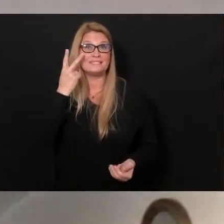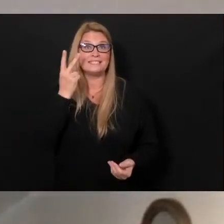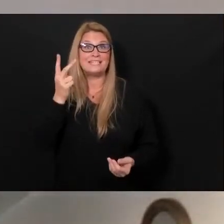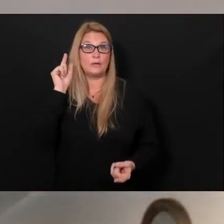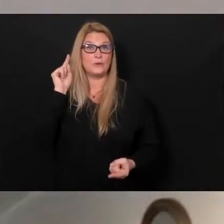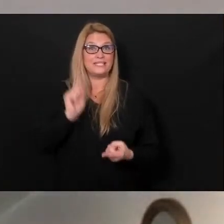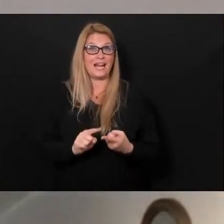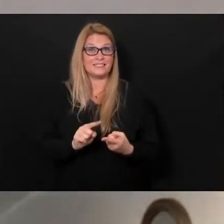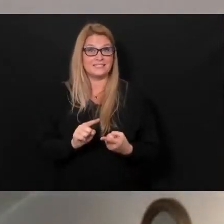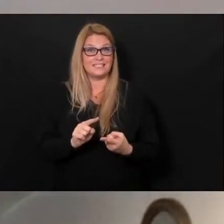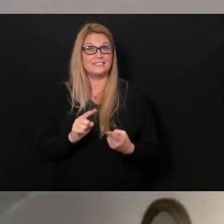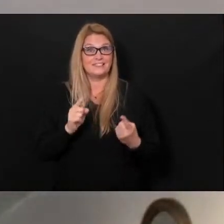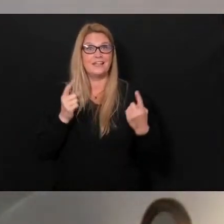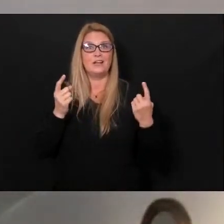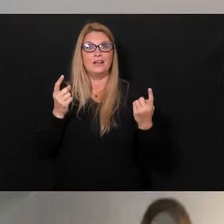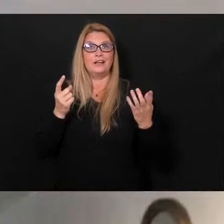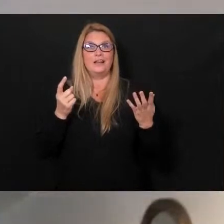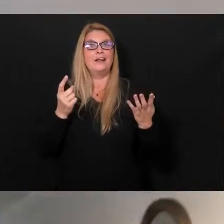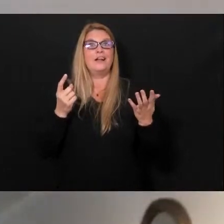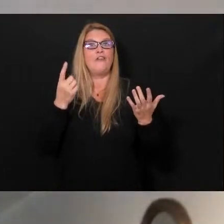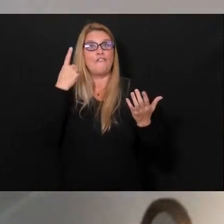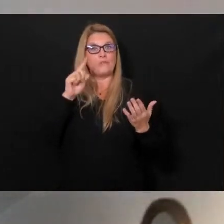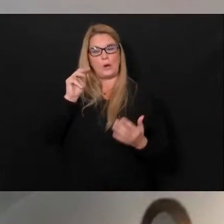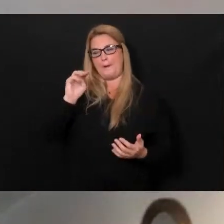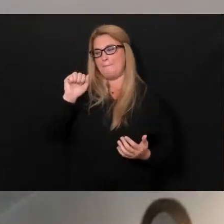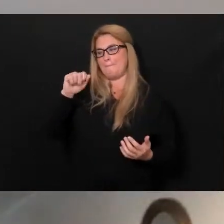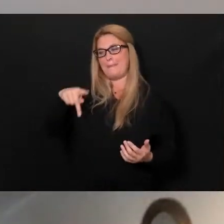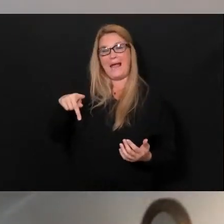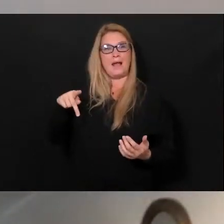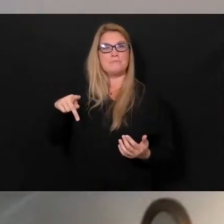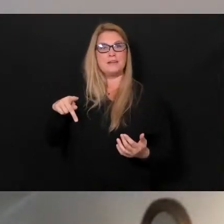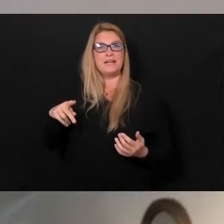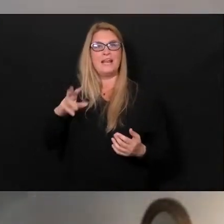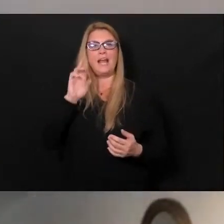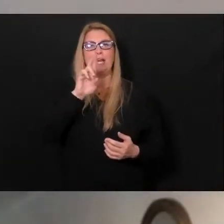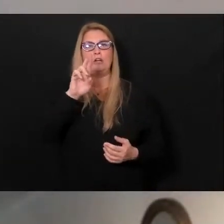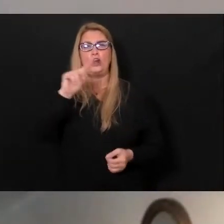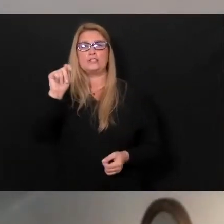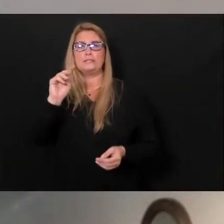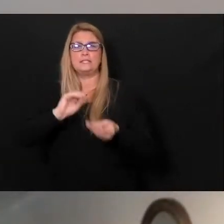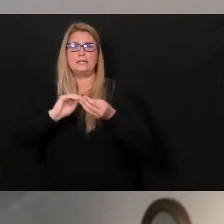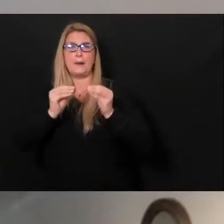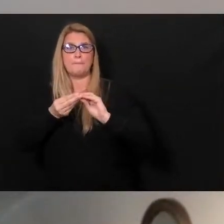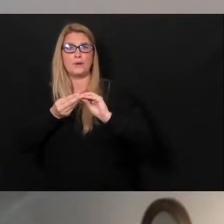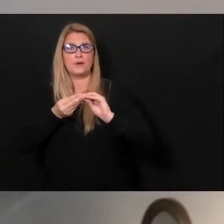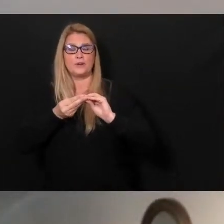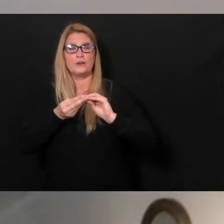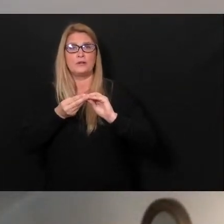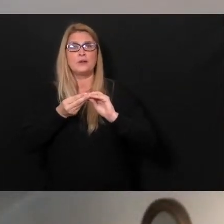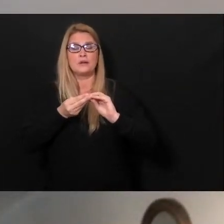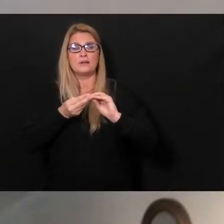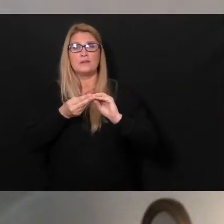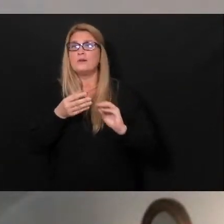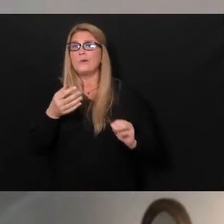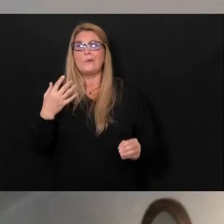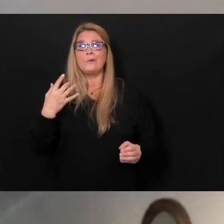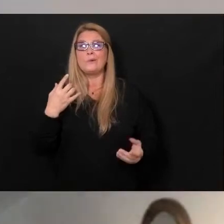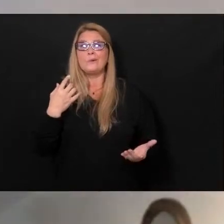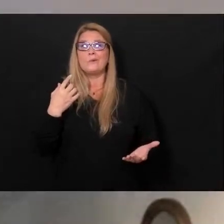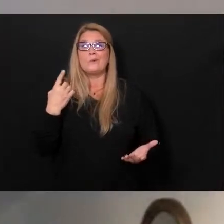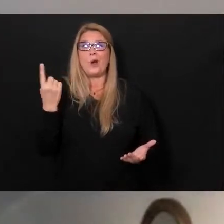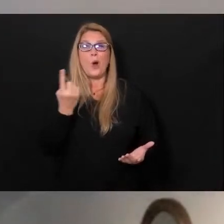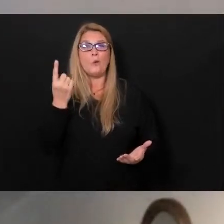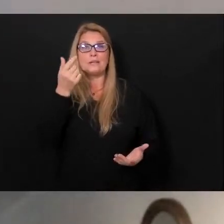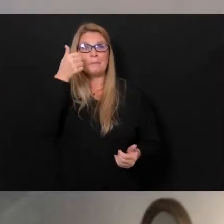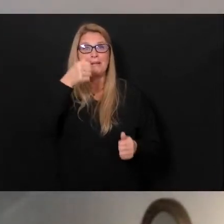of COVID-19 based on our map, based on our reproductive score that the governor's talked about, is not only because